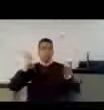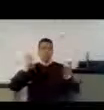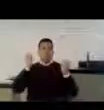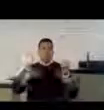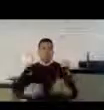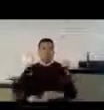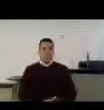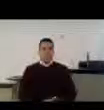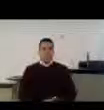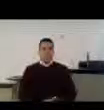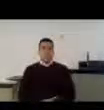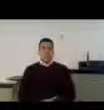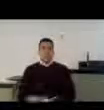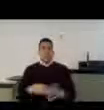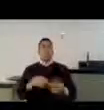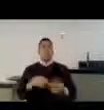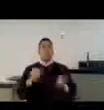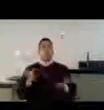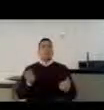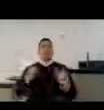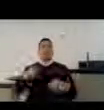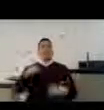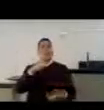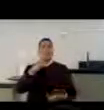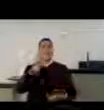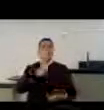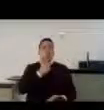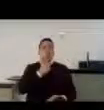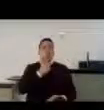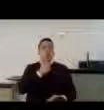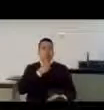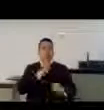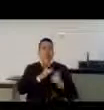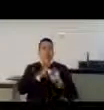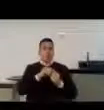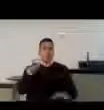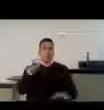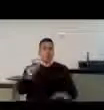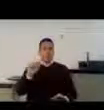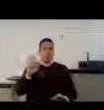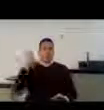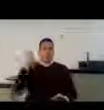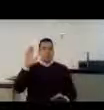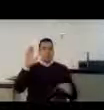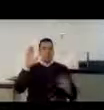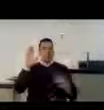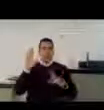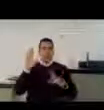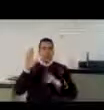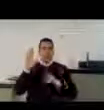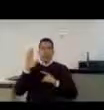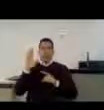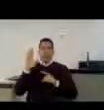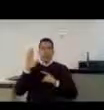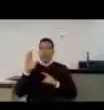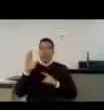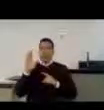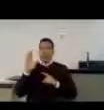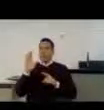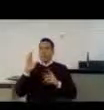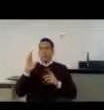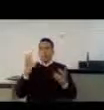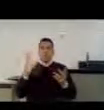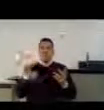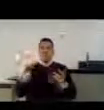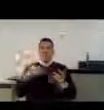Okay, thank you. How many of you have a girl with a disability? Okay, thank you. How many